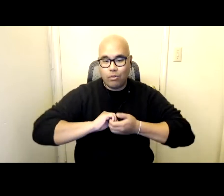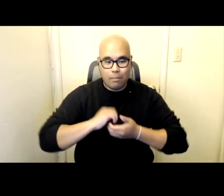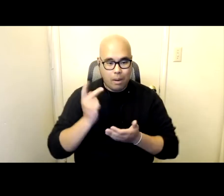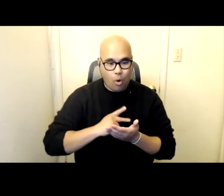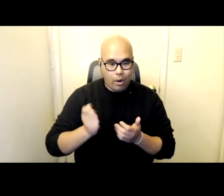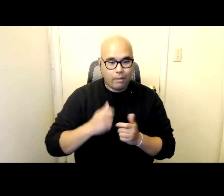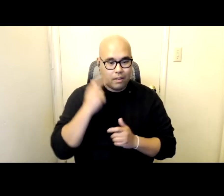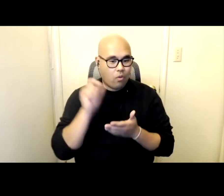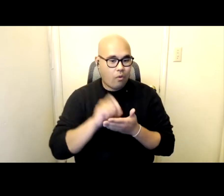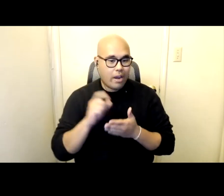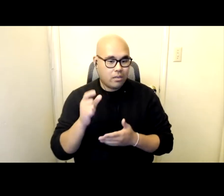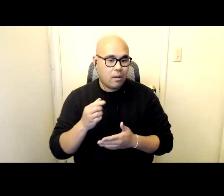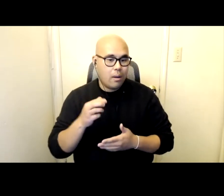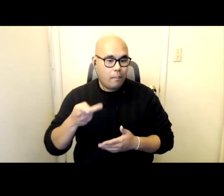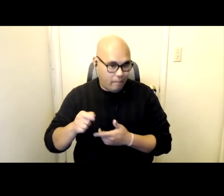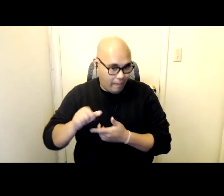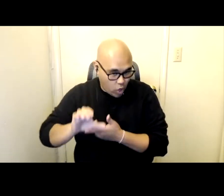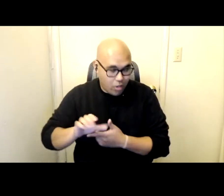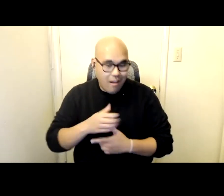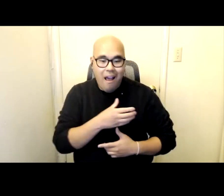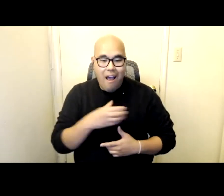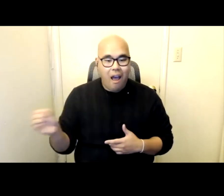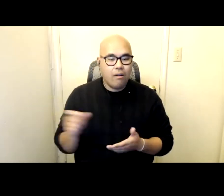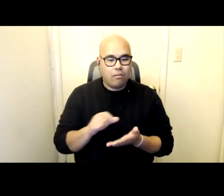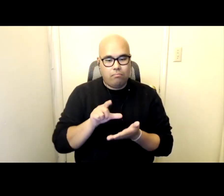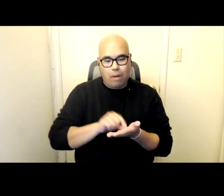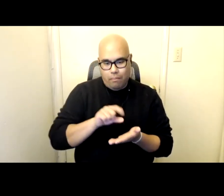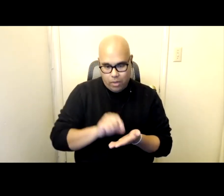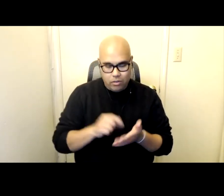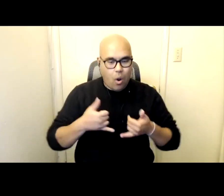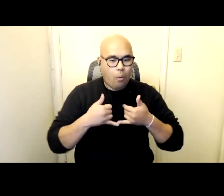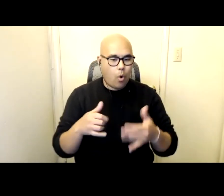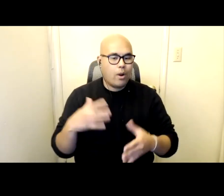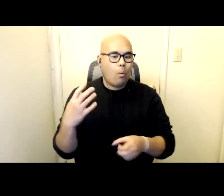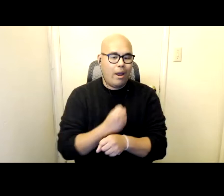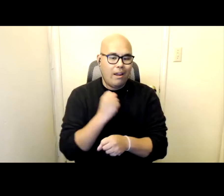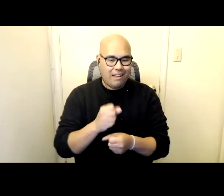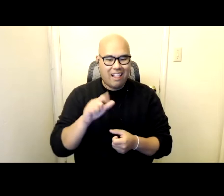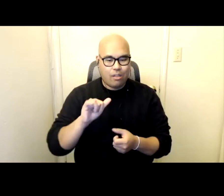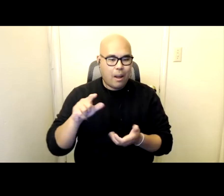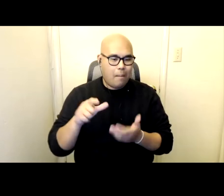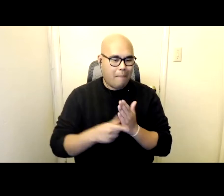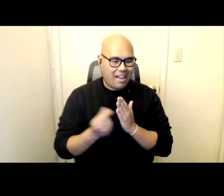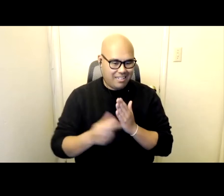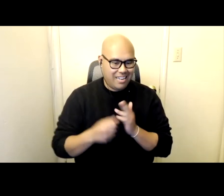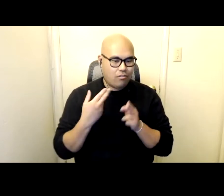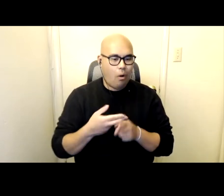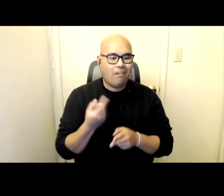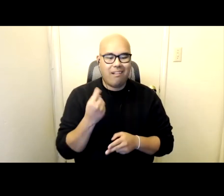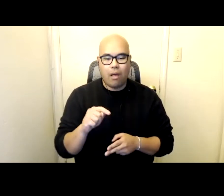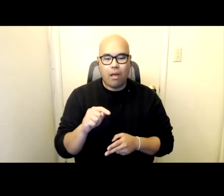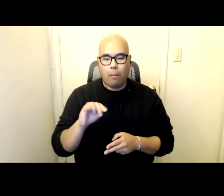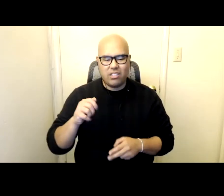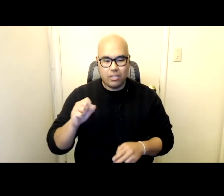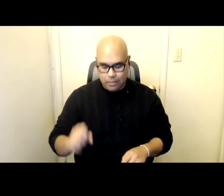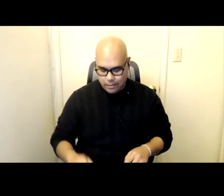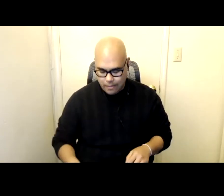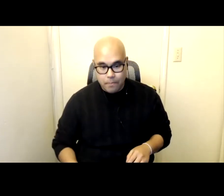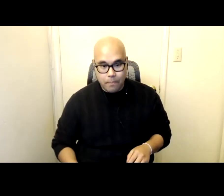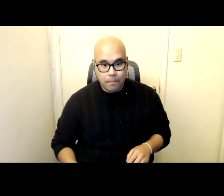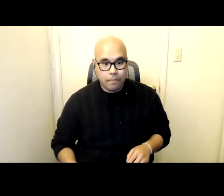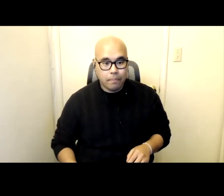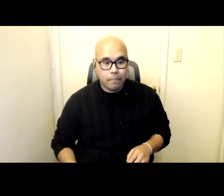color, and publish an award-winning online literary magazine, The Margins. I want to thank our amazing